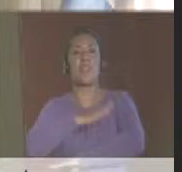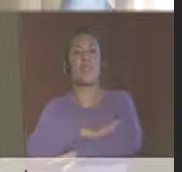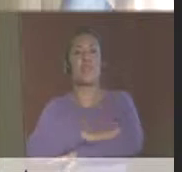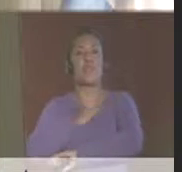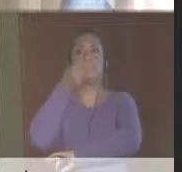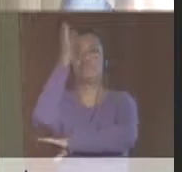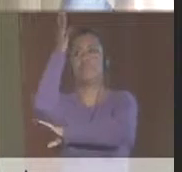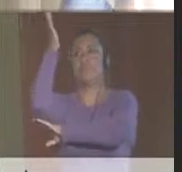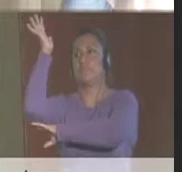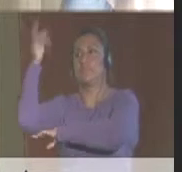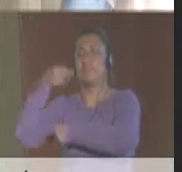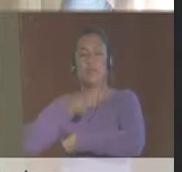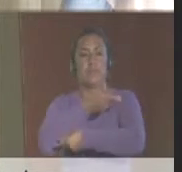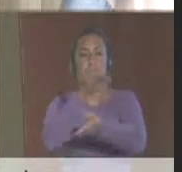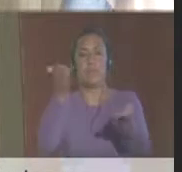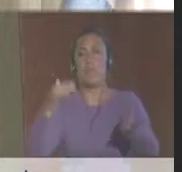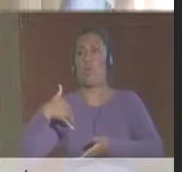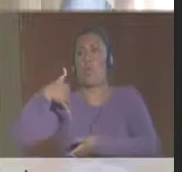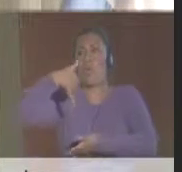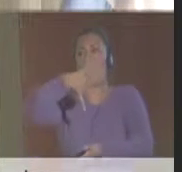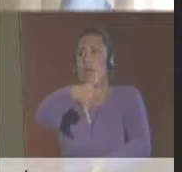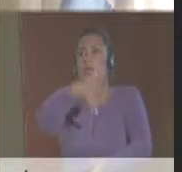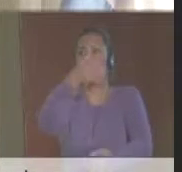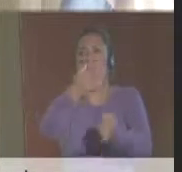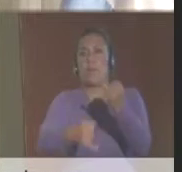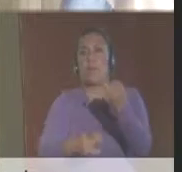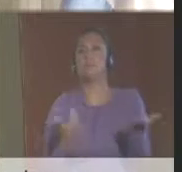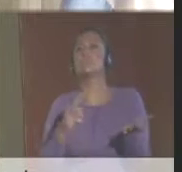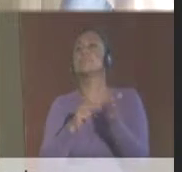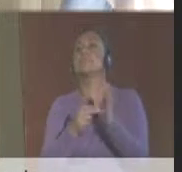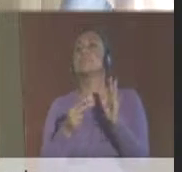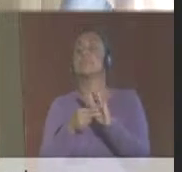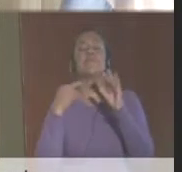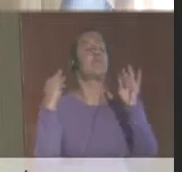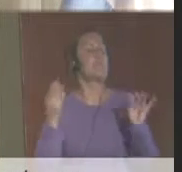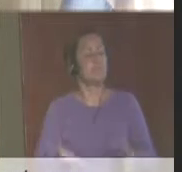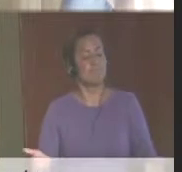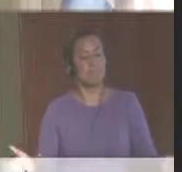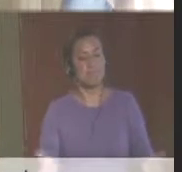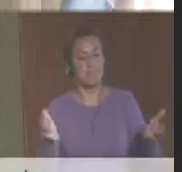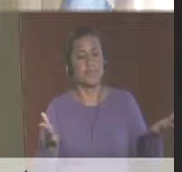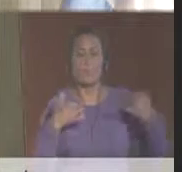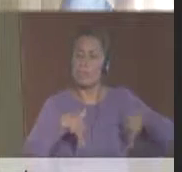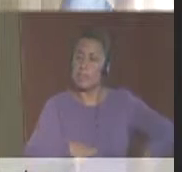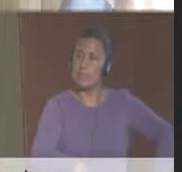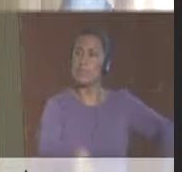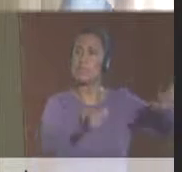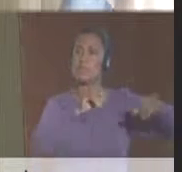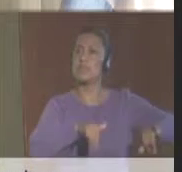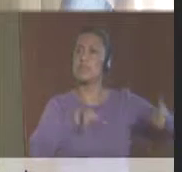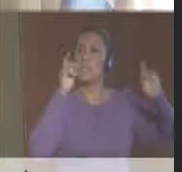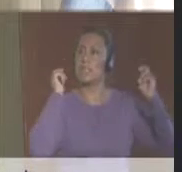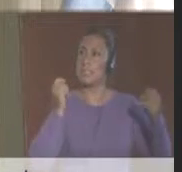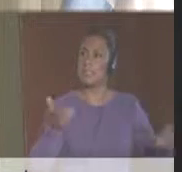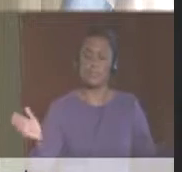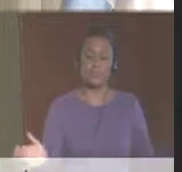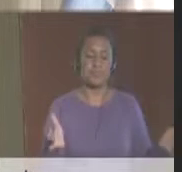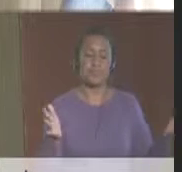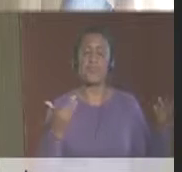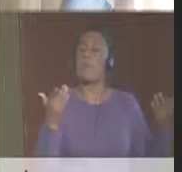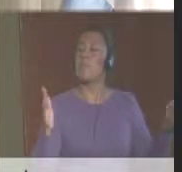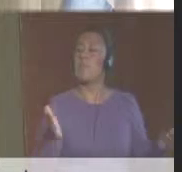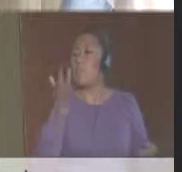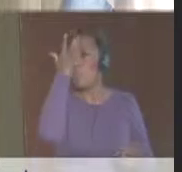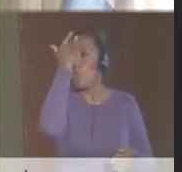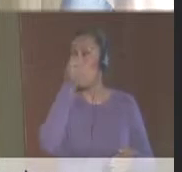this was within the framework of action of the Hyogo. And this is a campaign that urges us